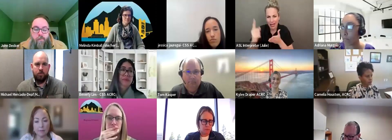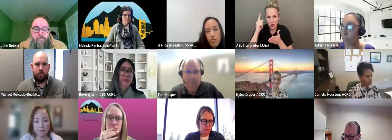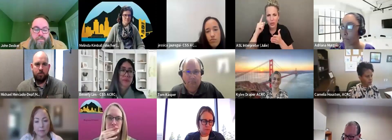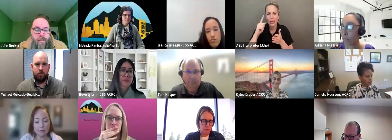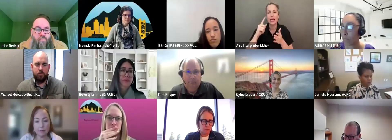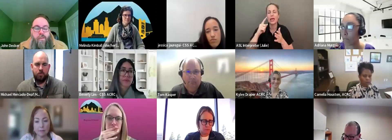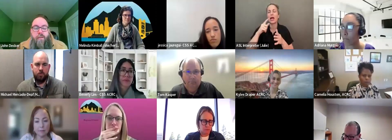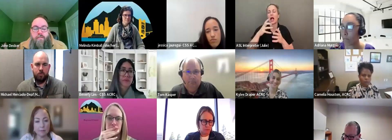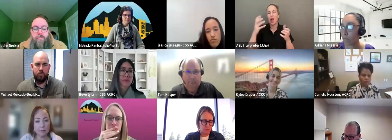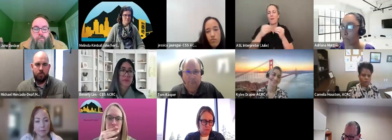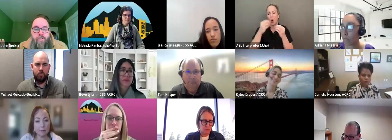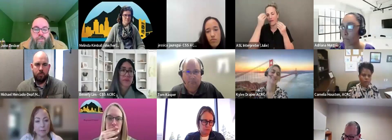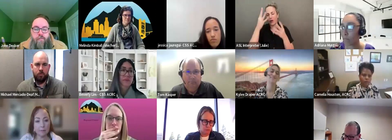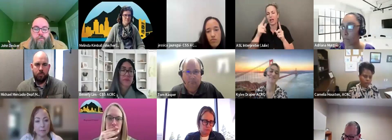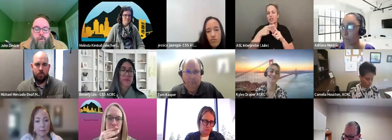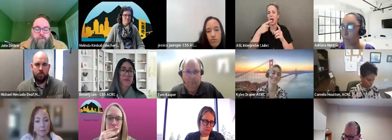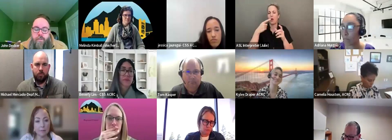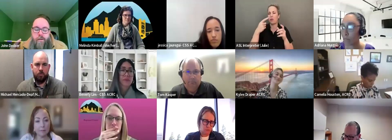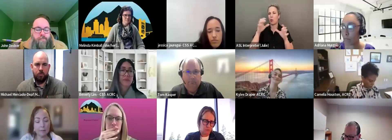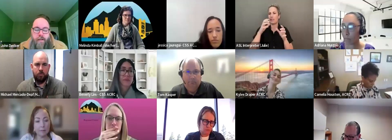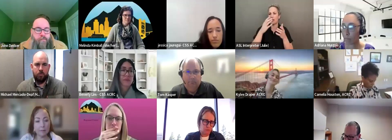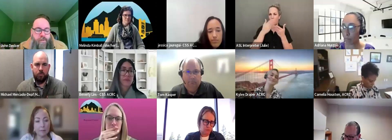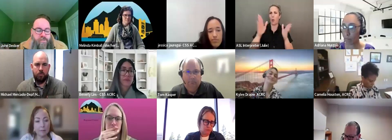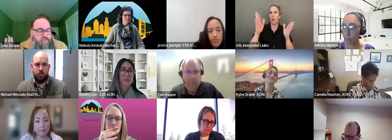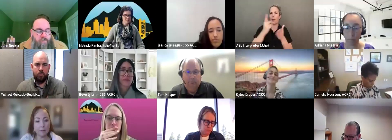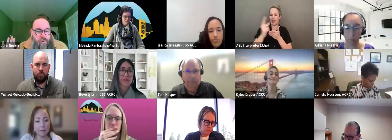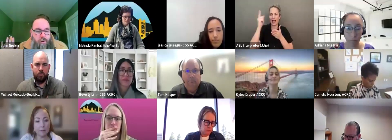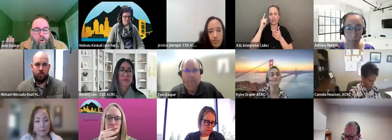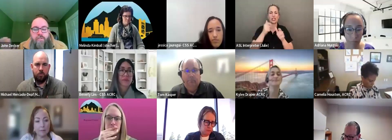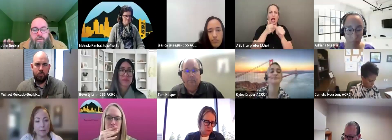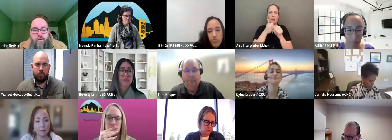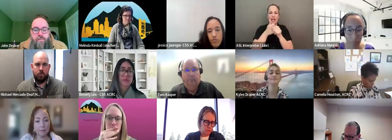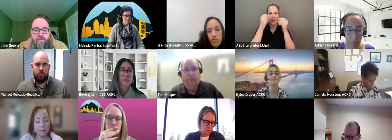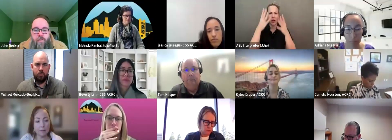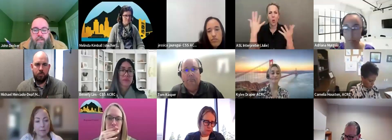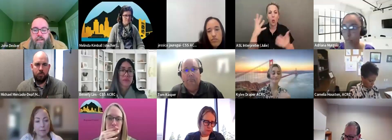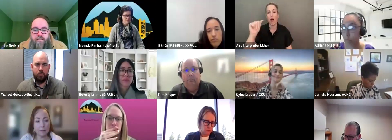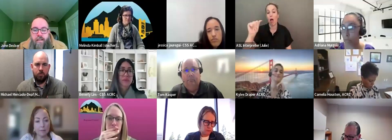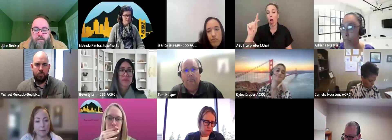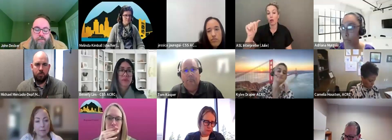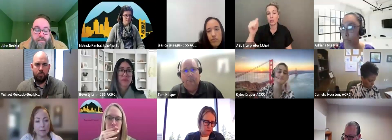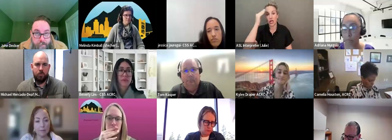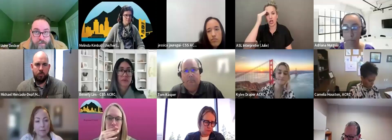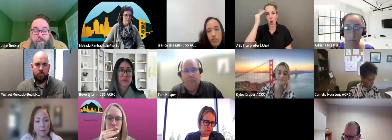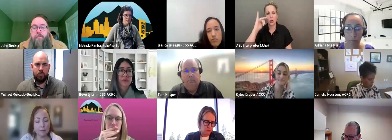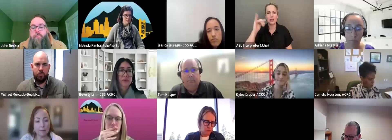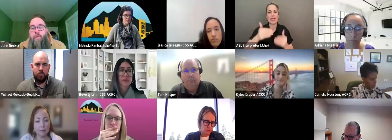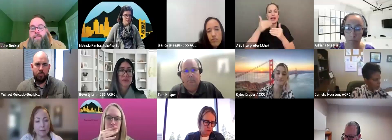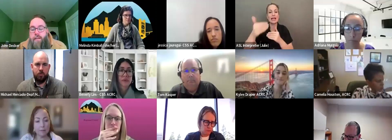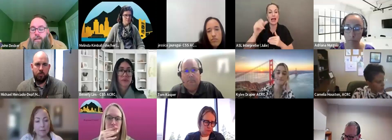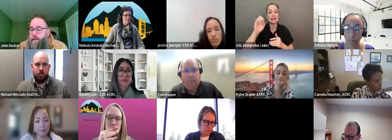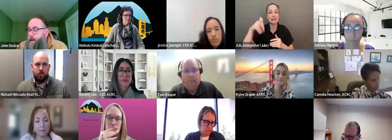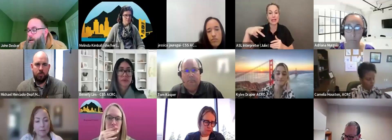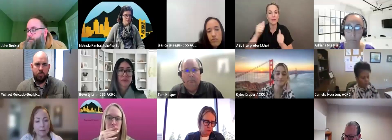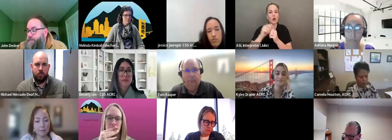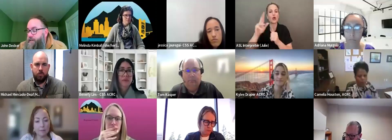become public over this last week. And so I want to give everyone just updated information with what Alta knows as far as the next steps with